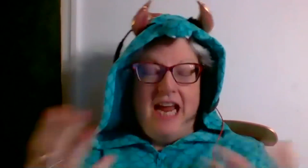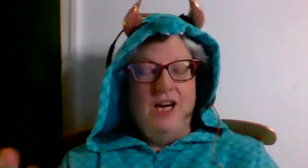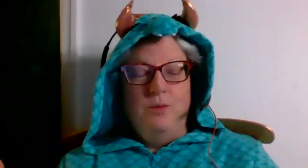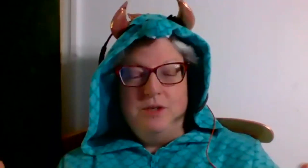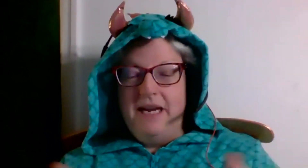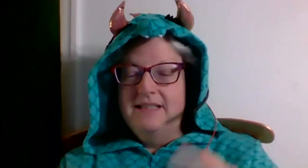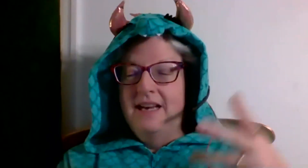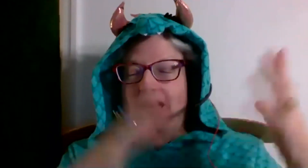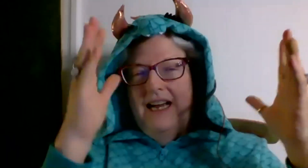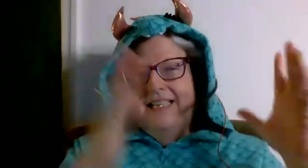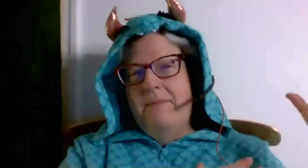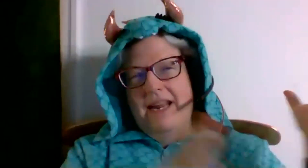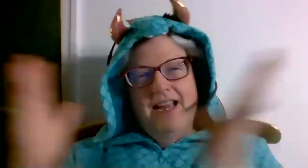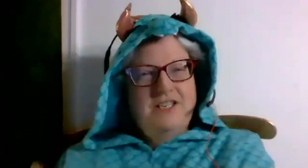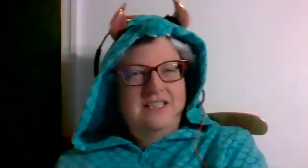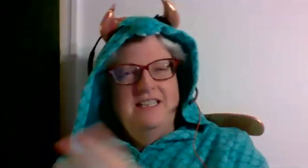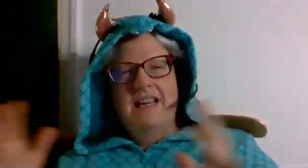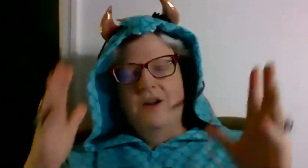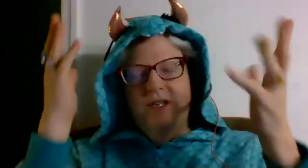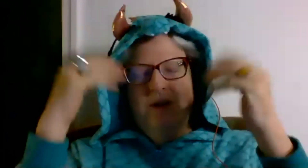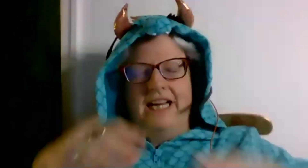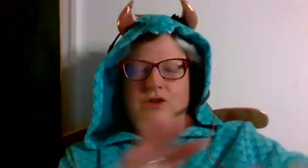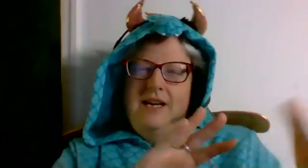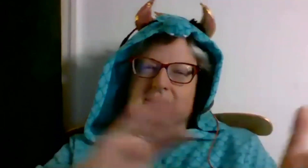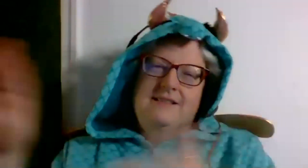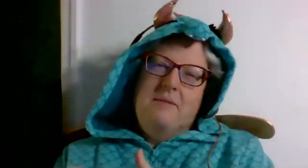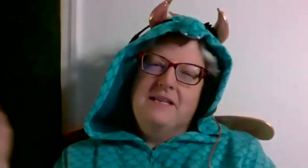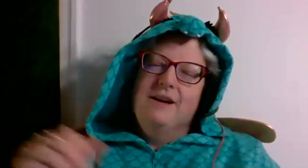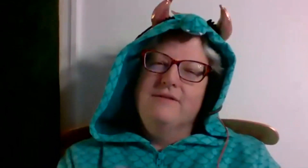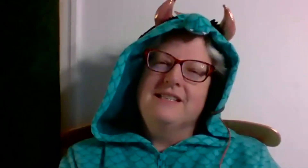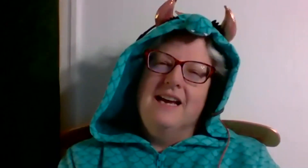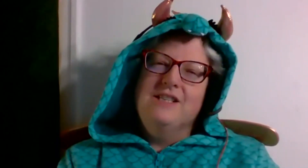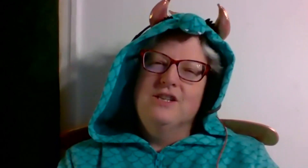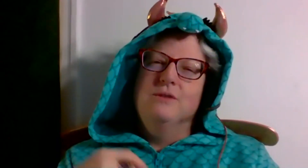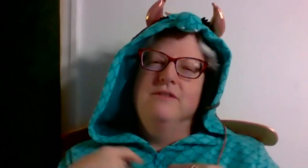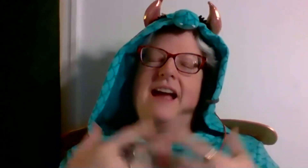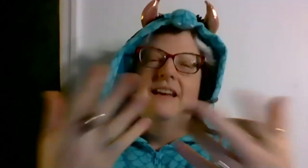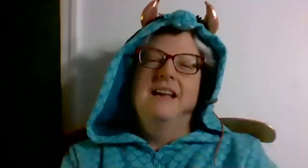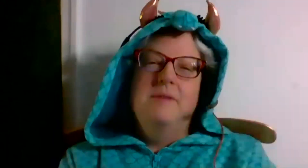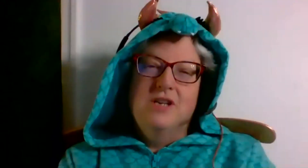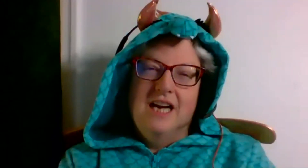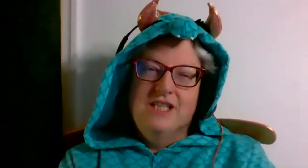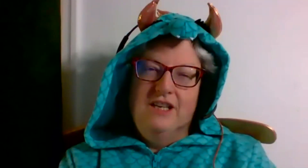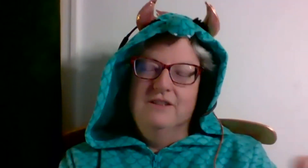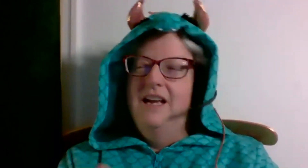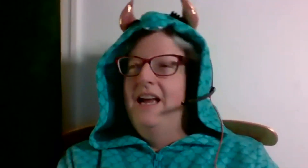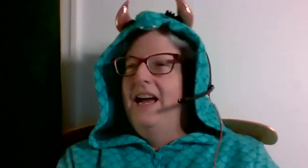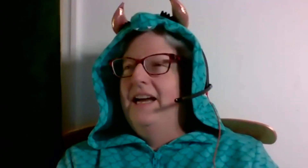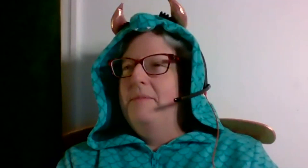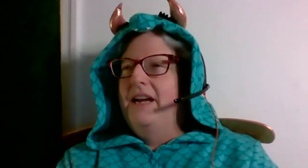I'm a channel, which means I set my consciousness, I go into a light trance and set myself aside so divine can come and talk to